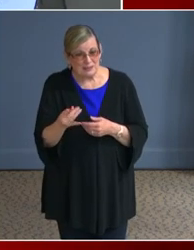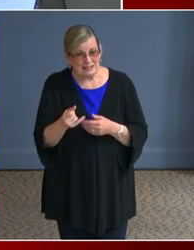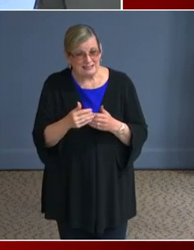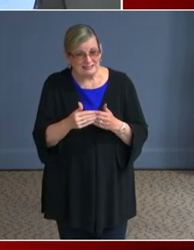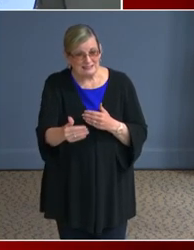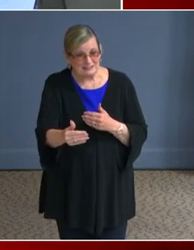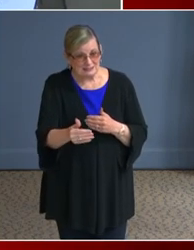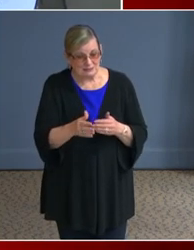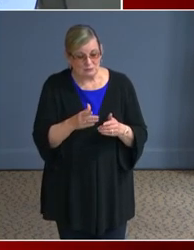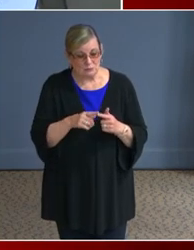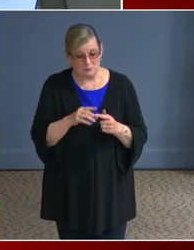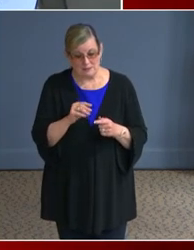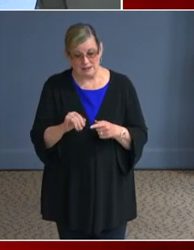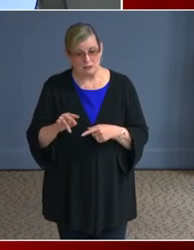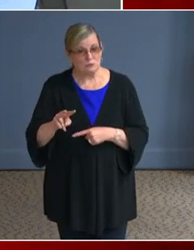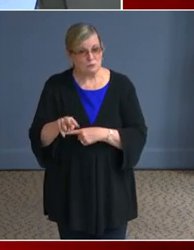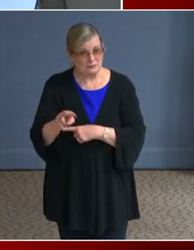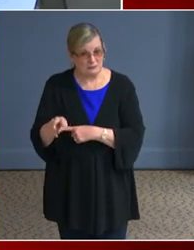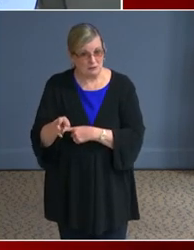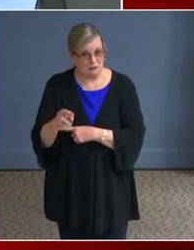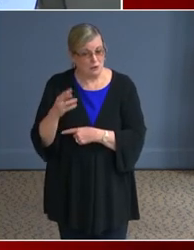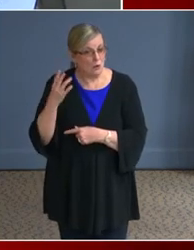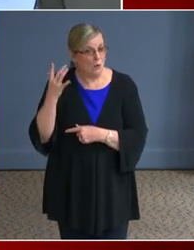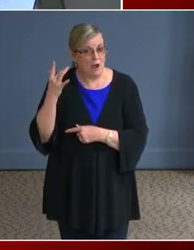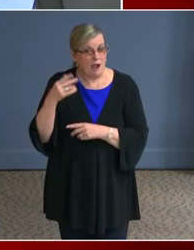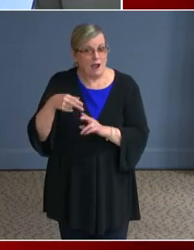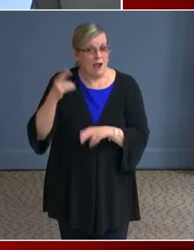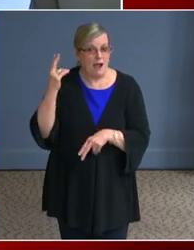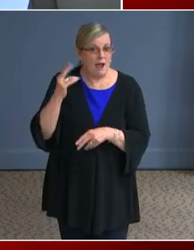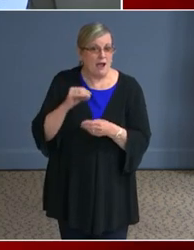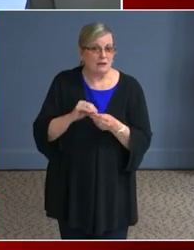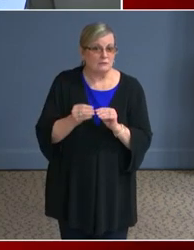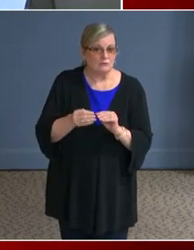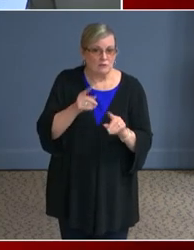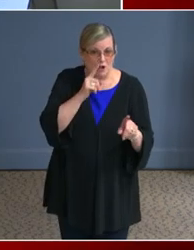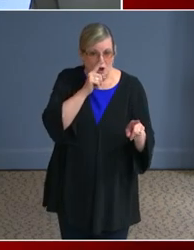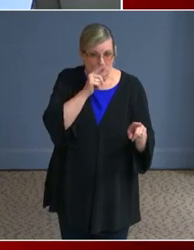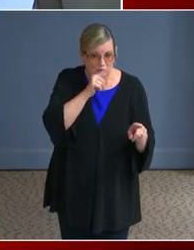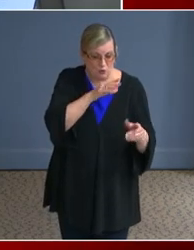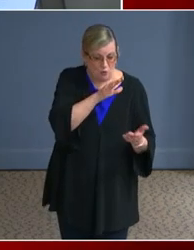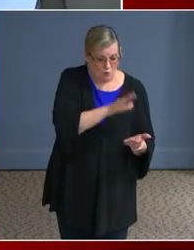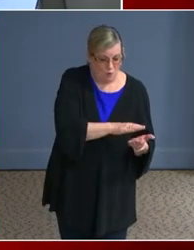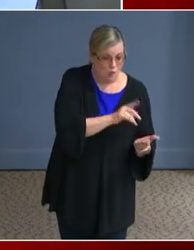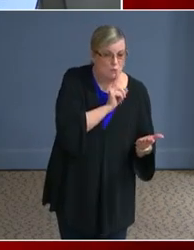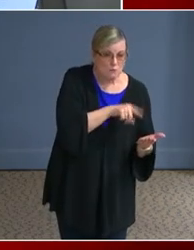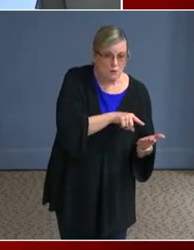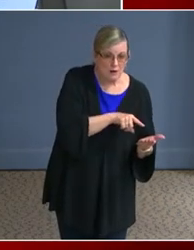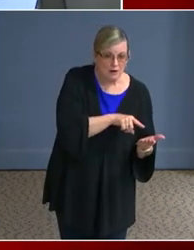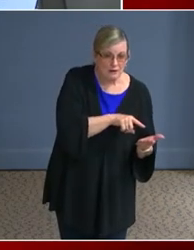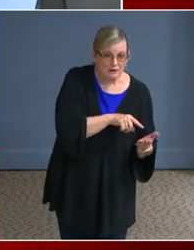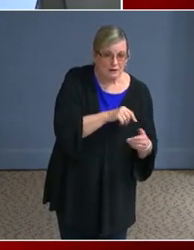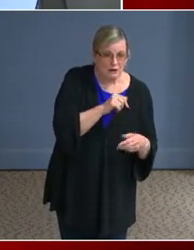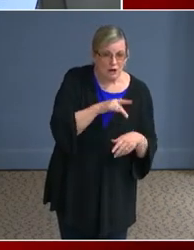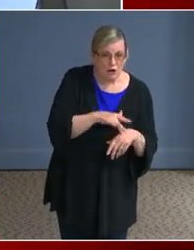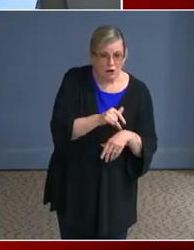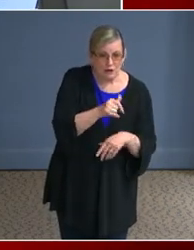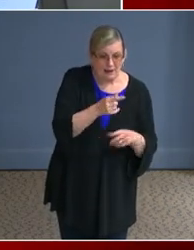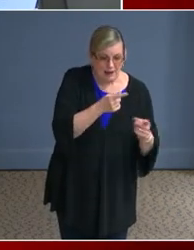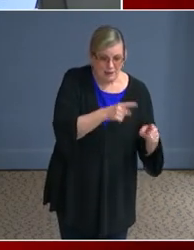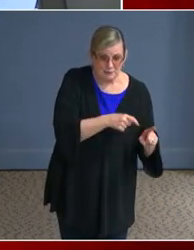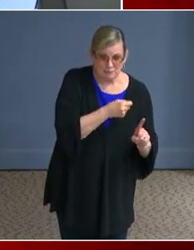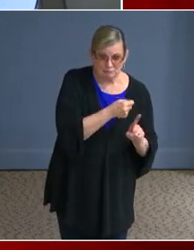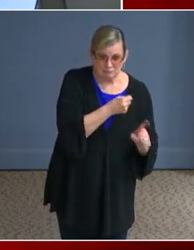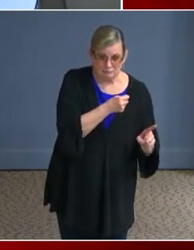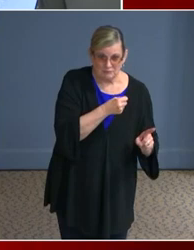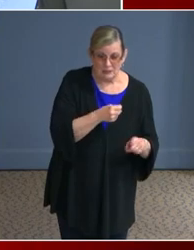22nd. And the reason why that will be high is because the artificially low reported days happened earlier, the artificially high